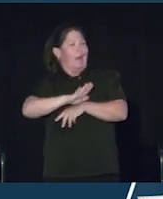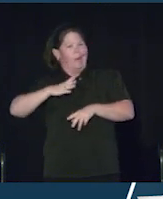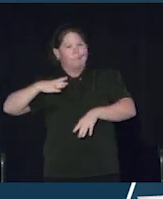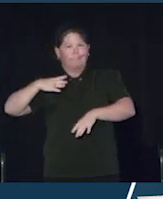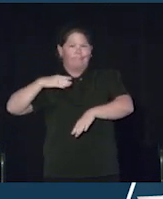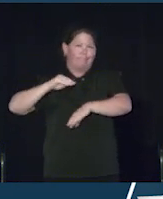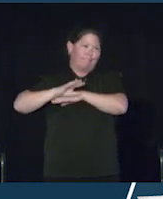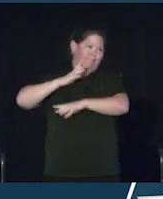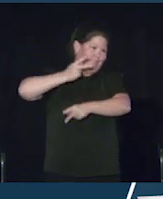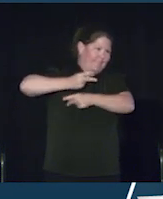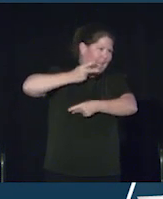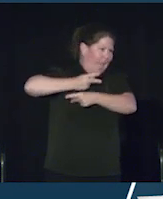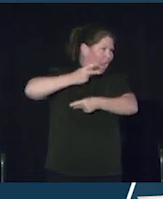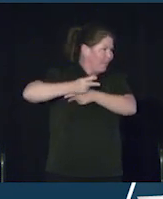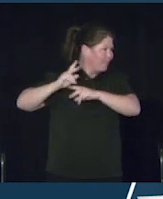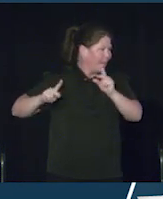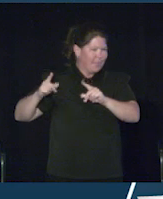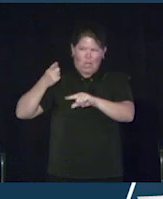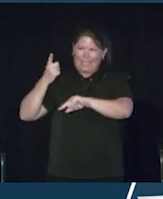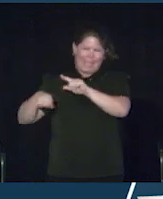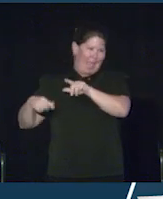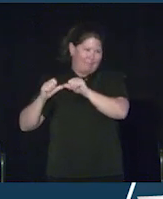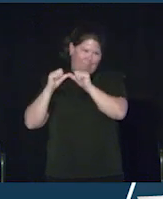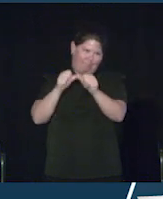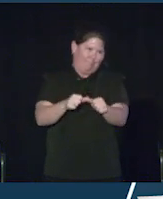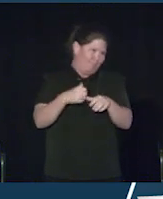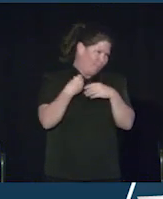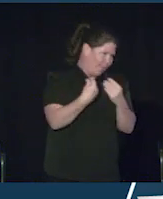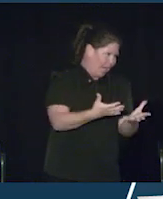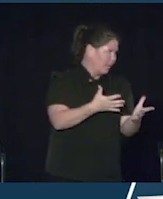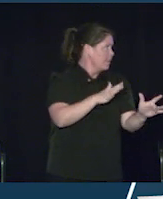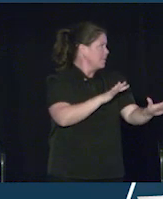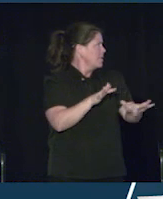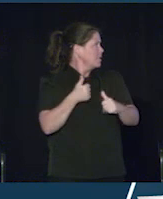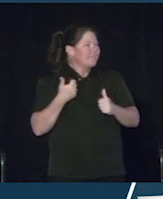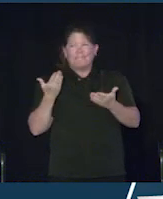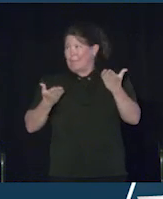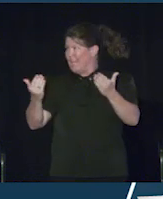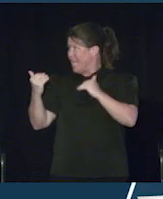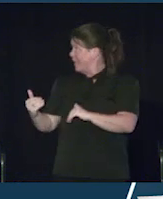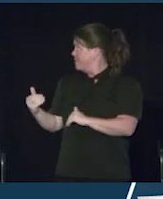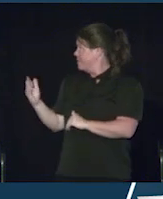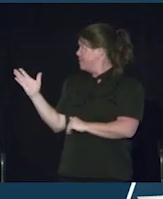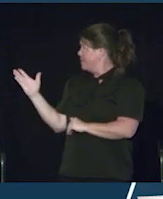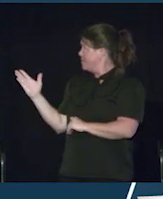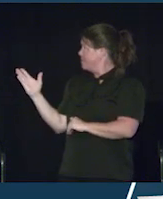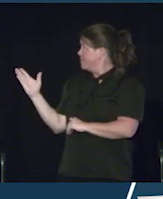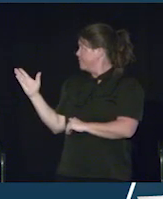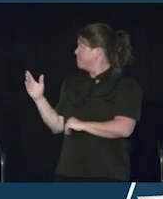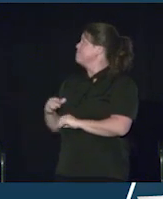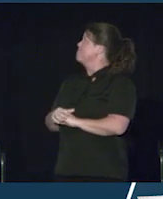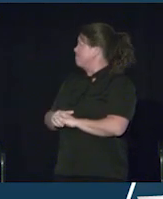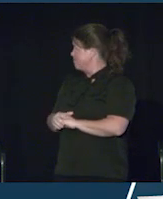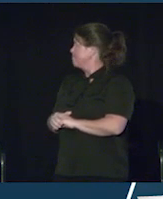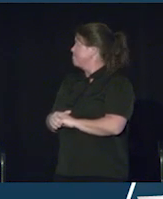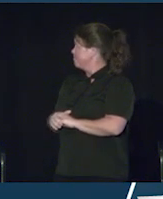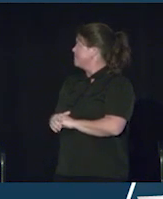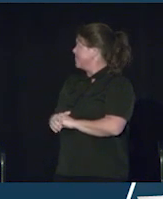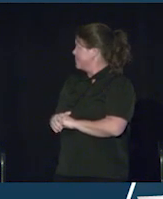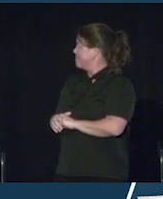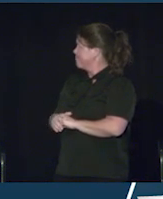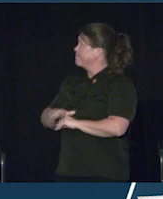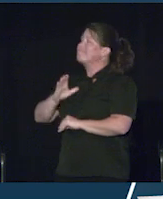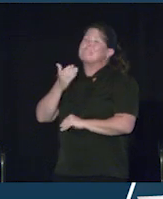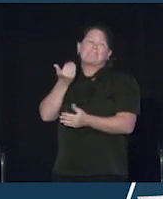waiver. And like I mentioned earlier, category 2, yeah, you can go to the next. Category 2 are going to be, again, the foster